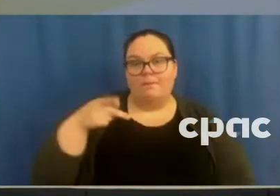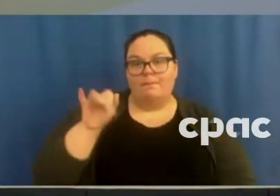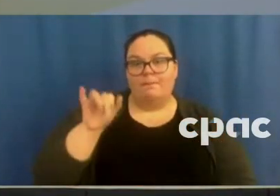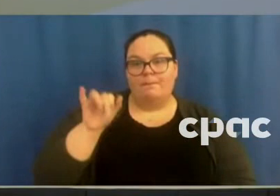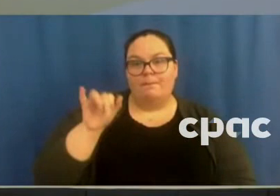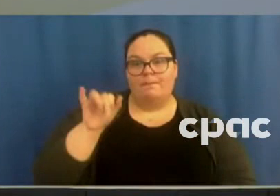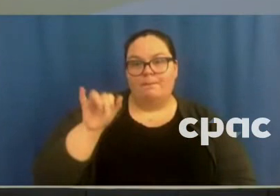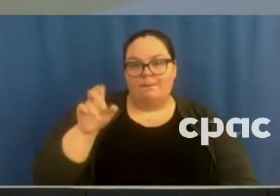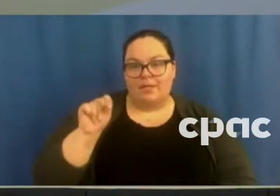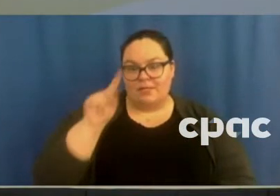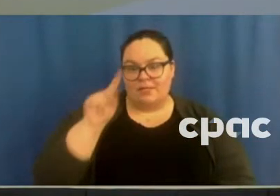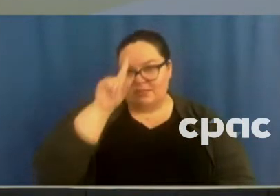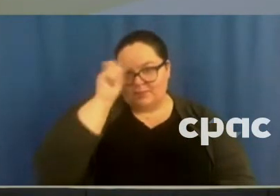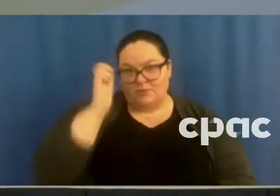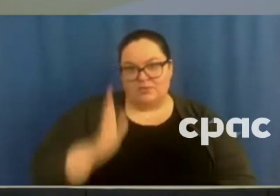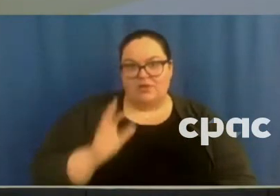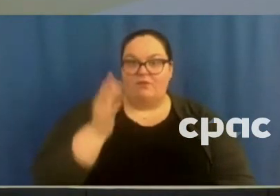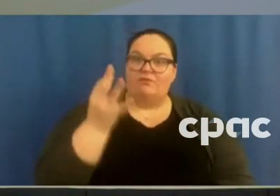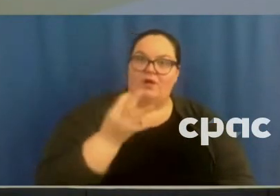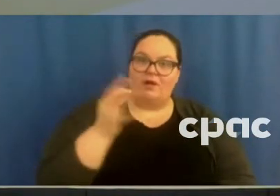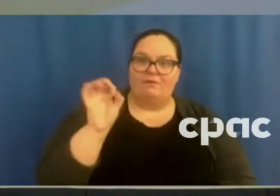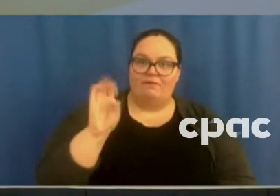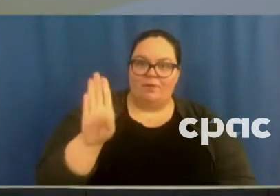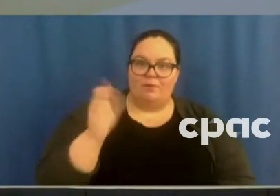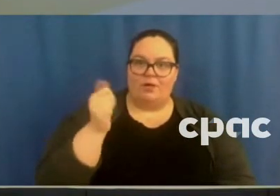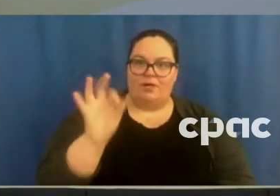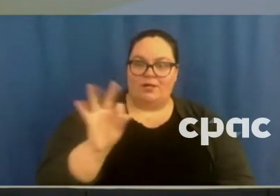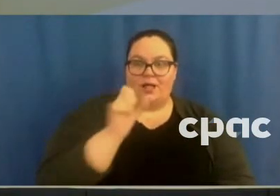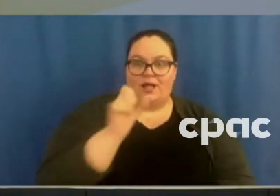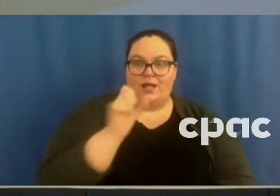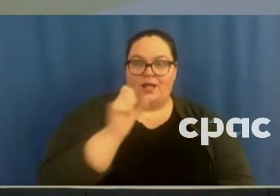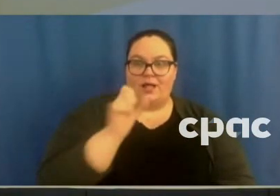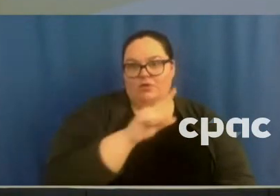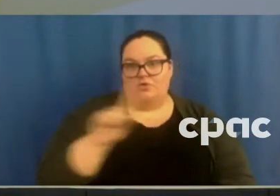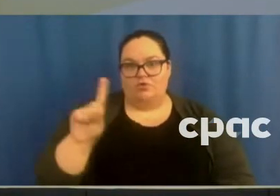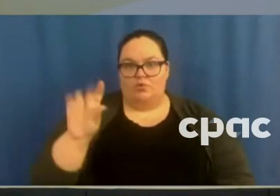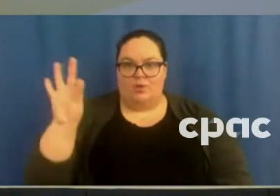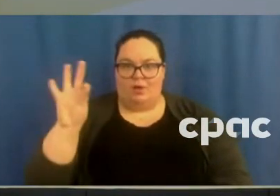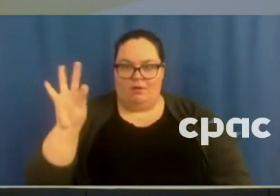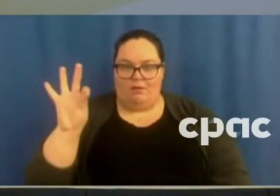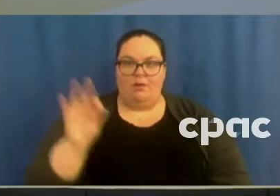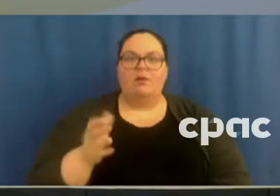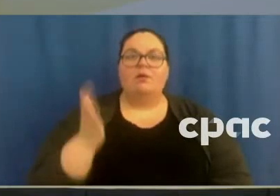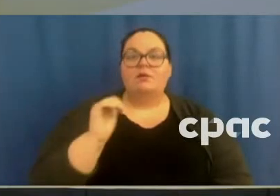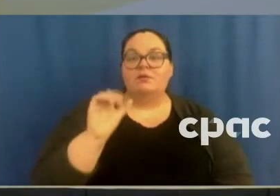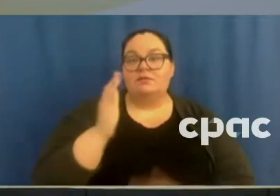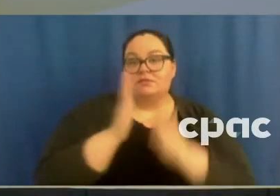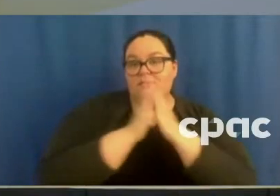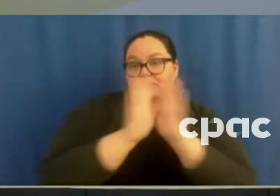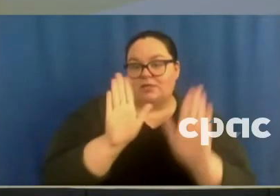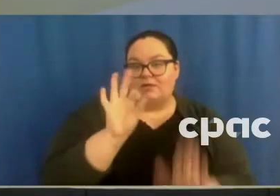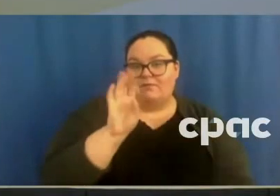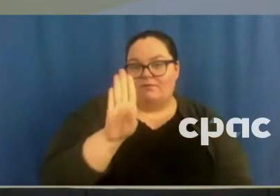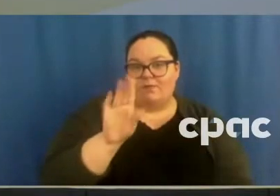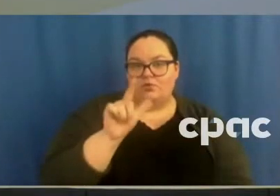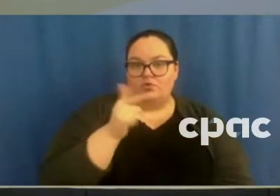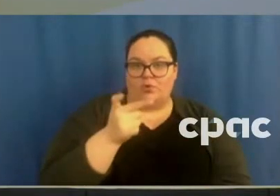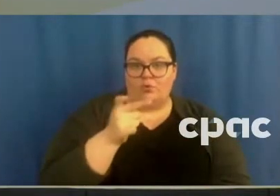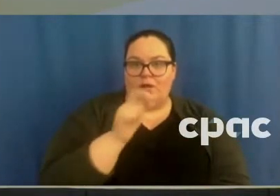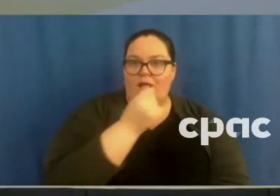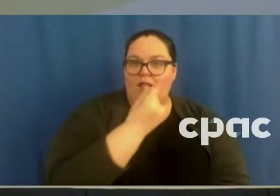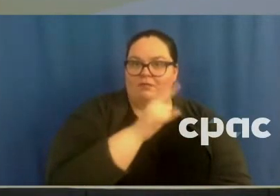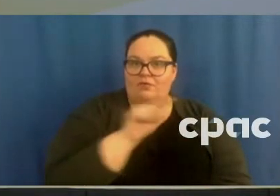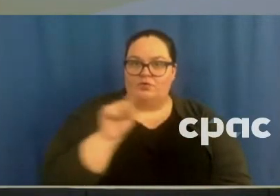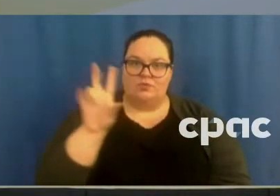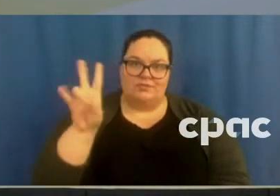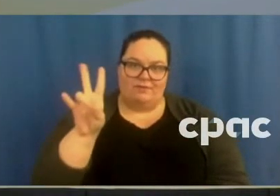Summerside, Friday, February 19th, between 11 a.m. and 9 p.m. Sunday, February 21st, between 11 a.m. and 7